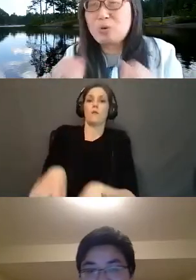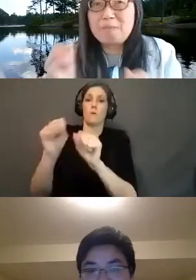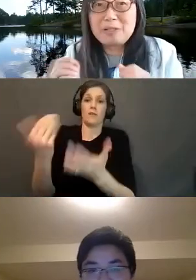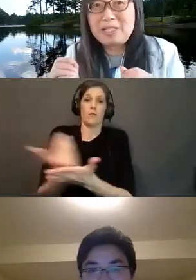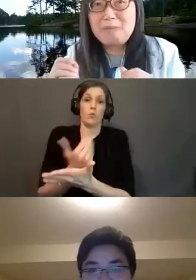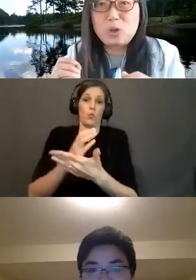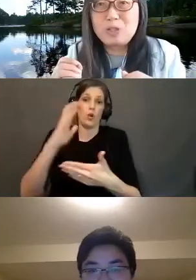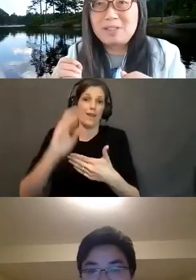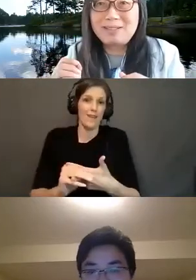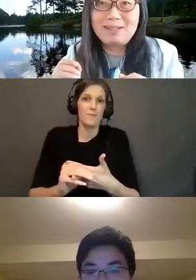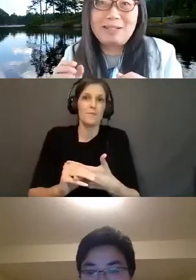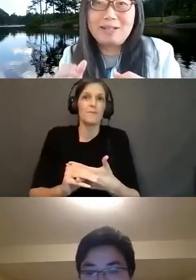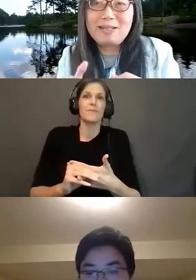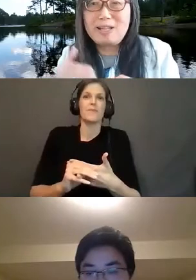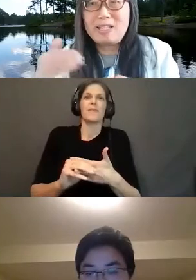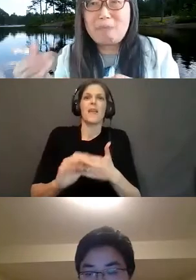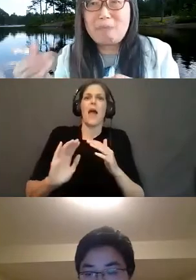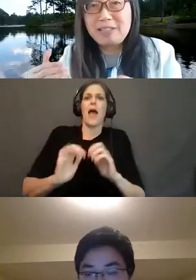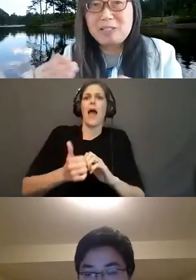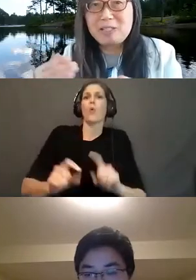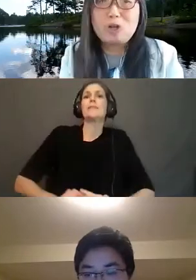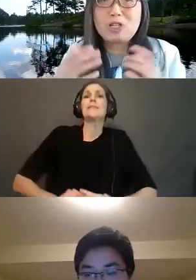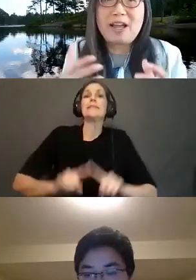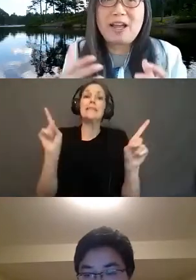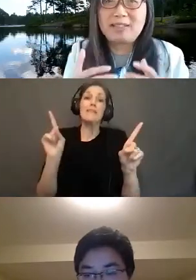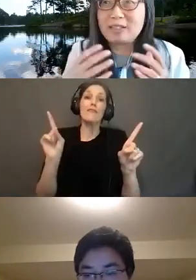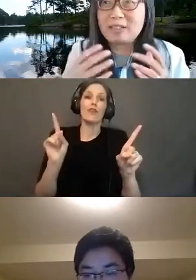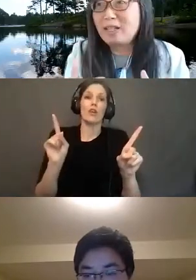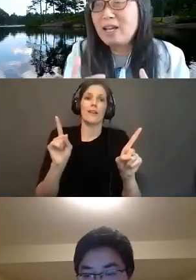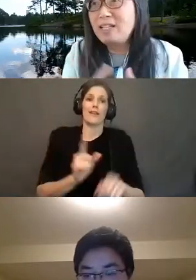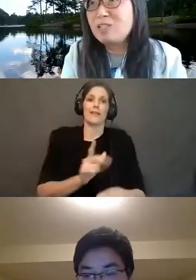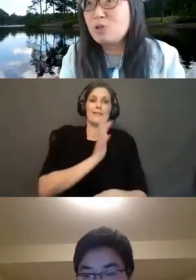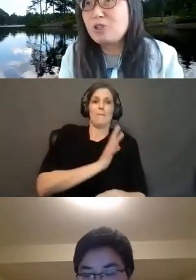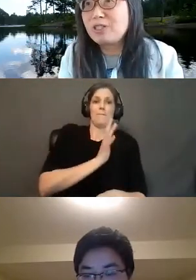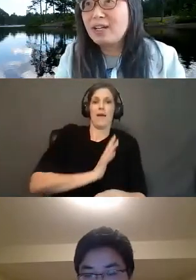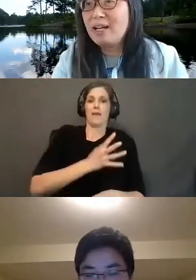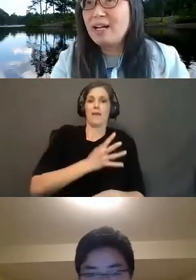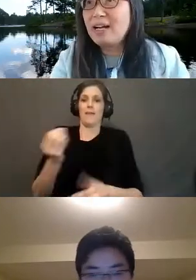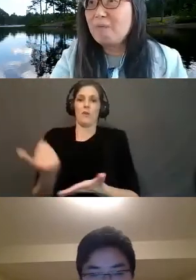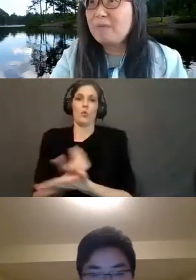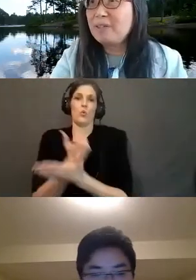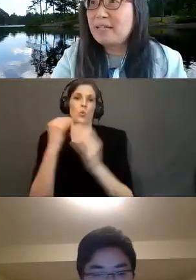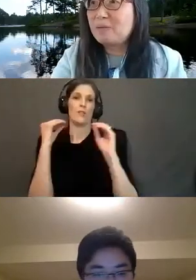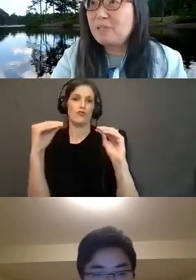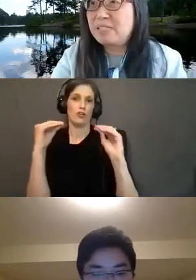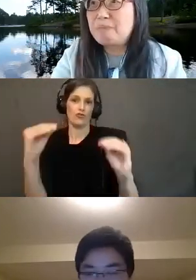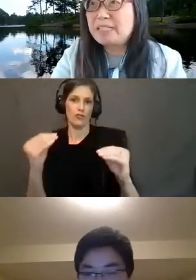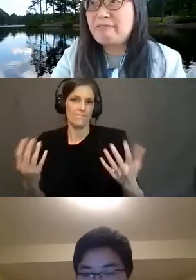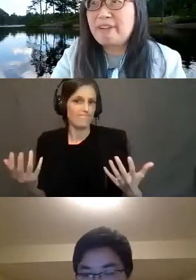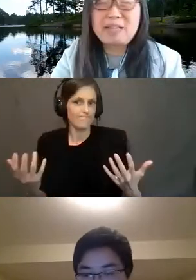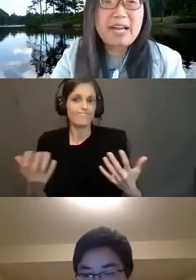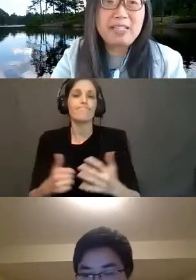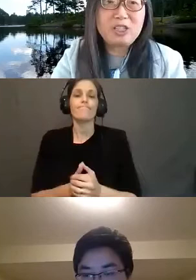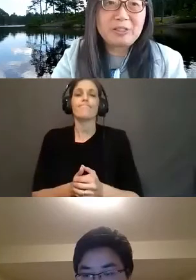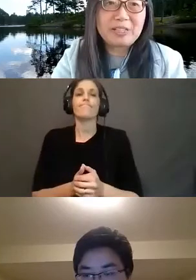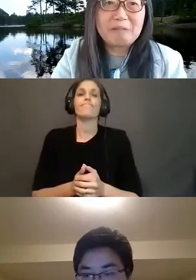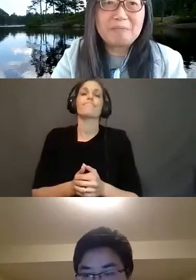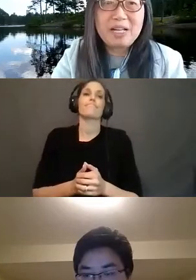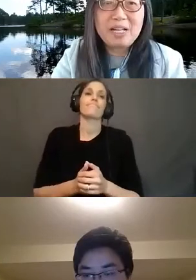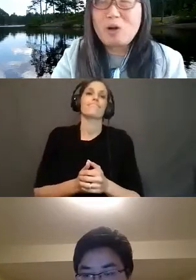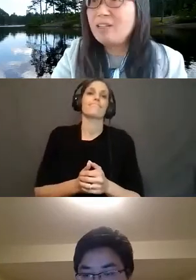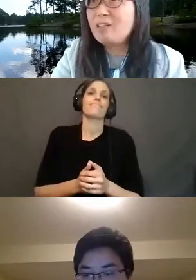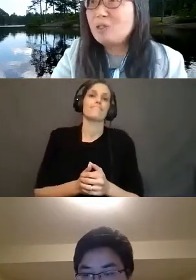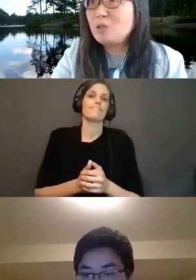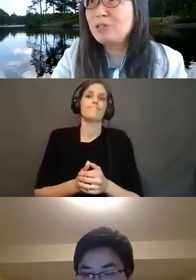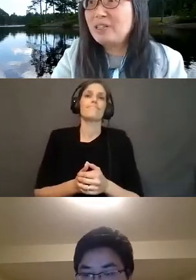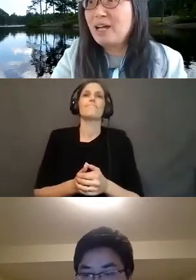the discrepancy between their past instruction and the instruction that is specified by the new curriculum.